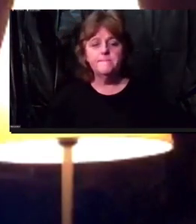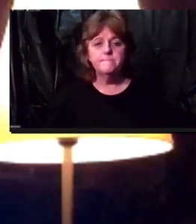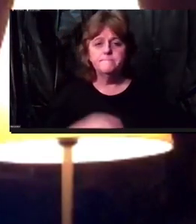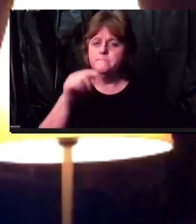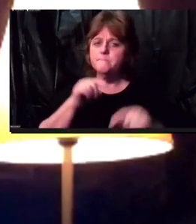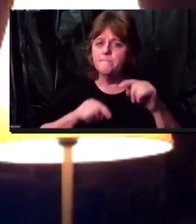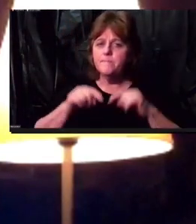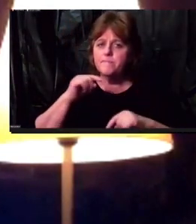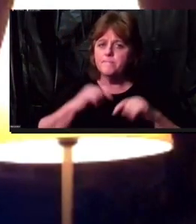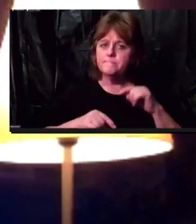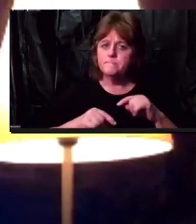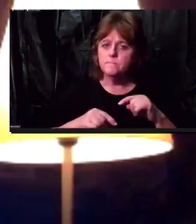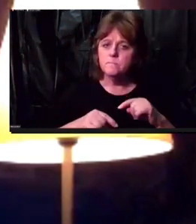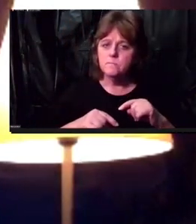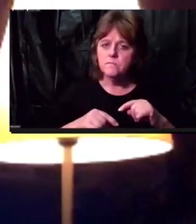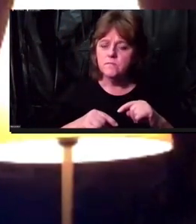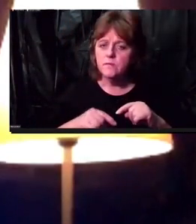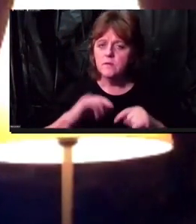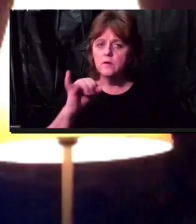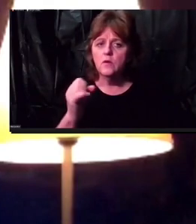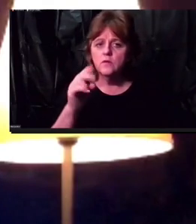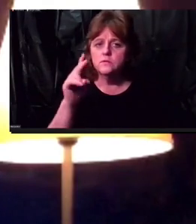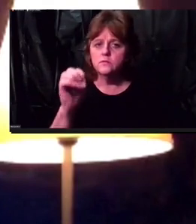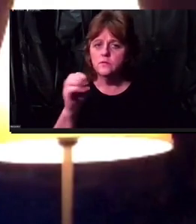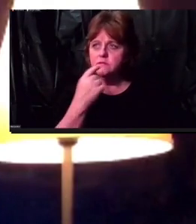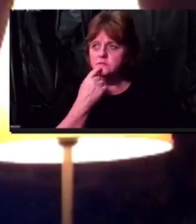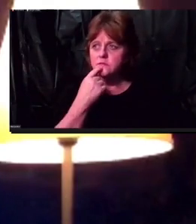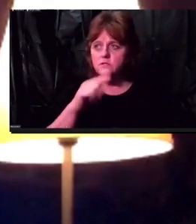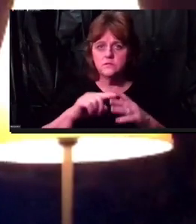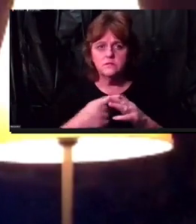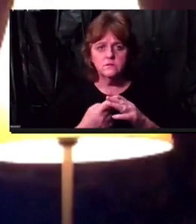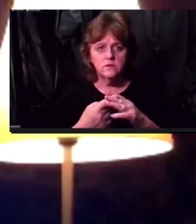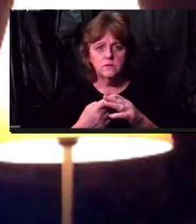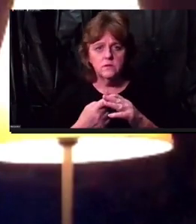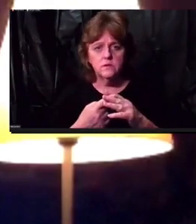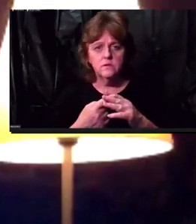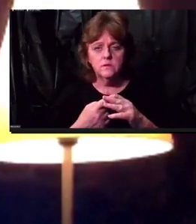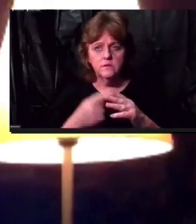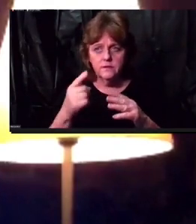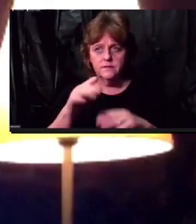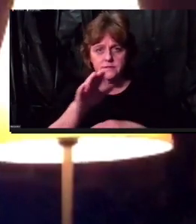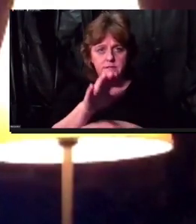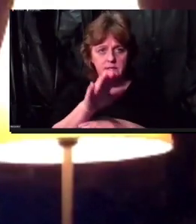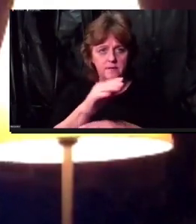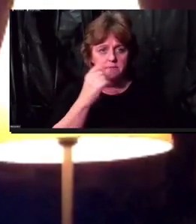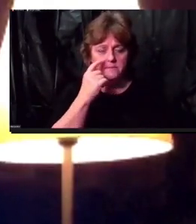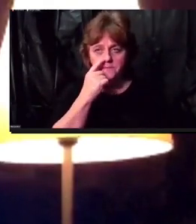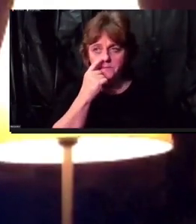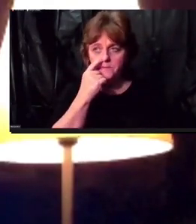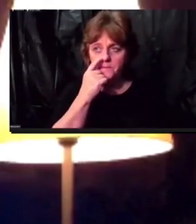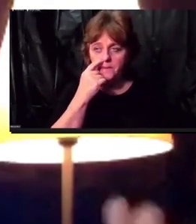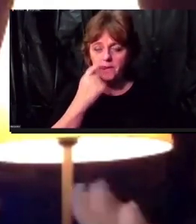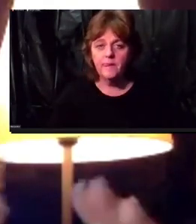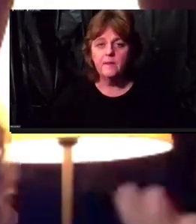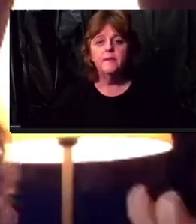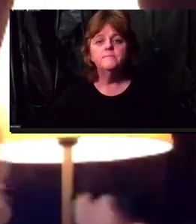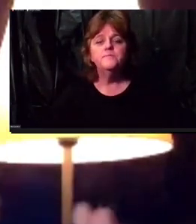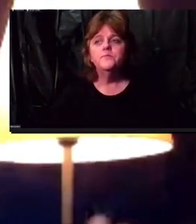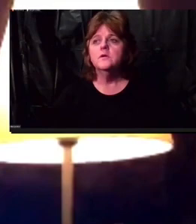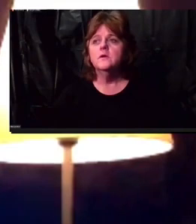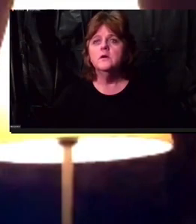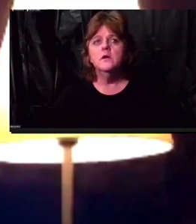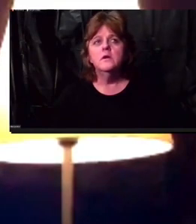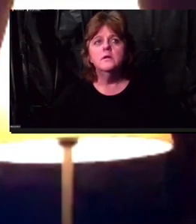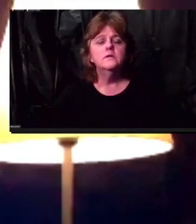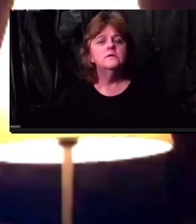back to what Josue, I believe, said at the start of this evening tonight together. We look at,